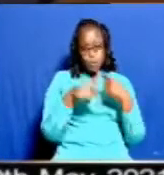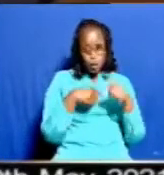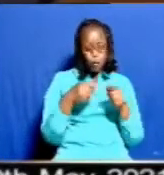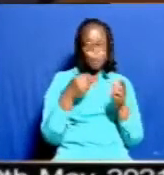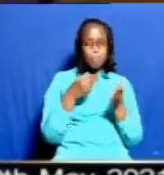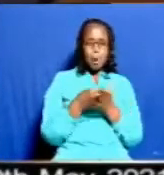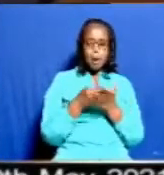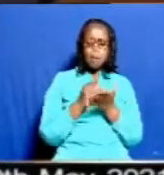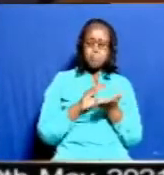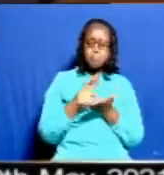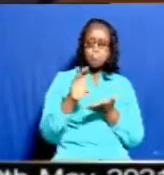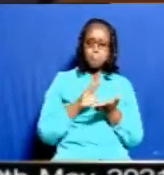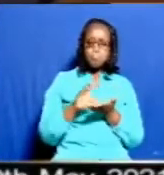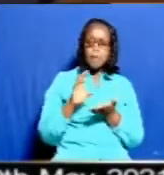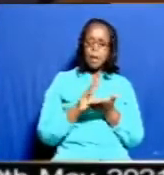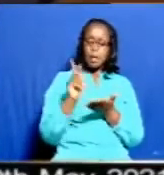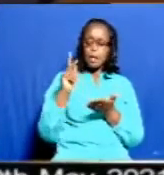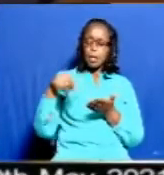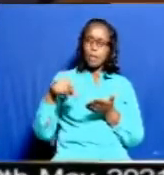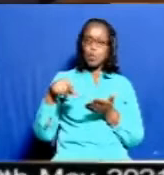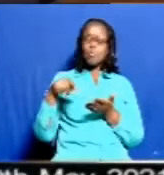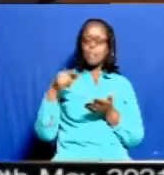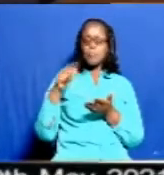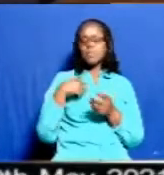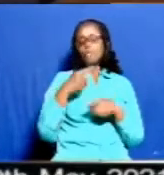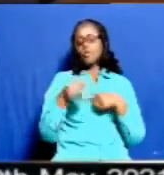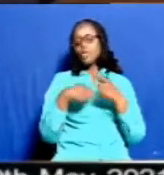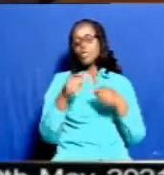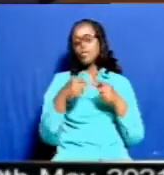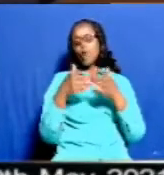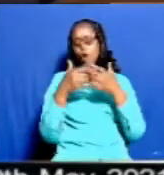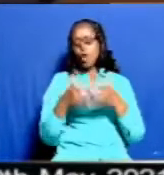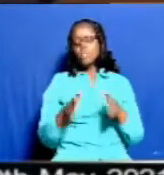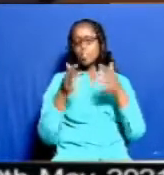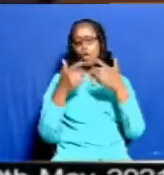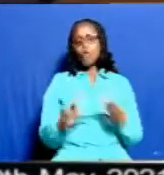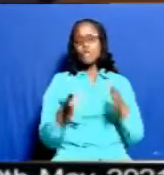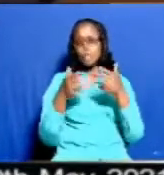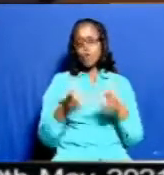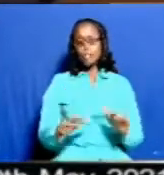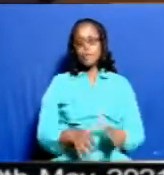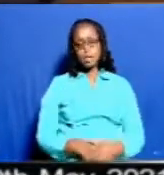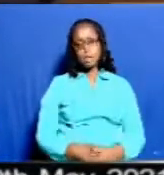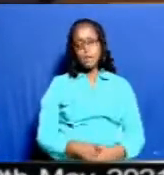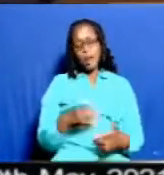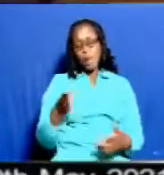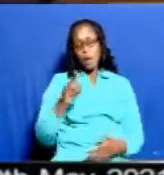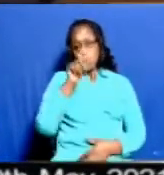the more they incur more losses. And to me, the most important question is,